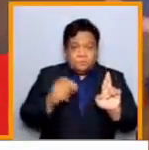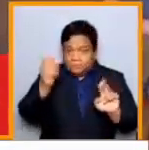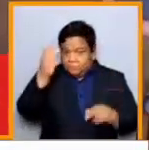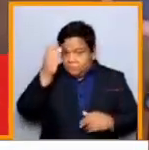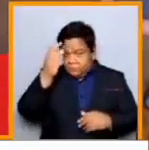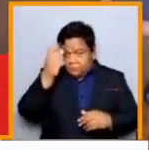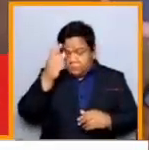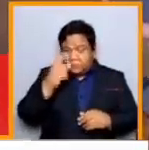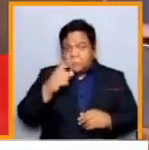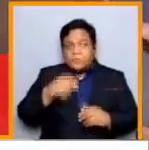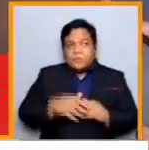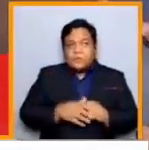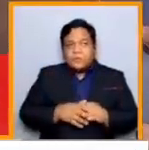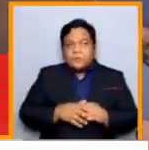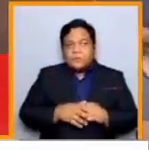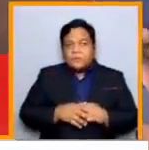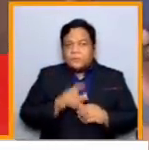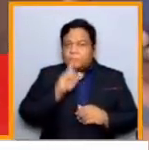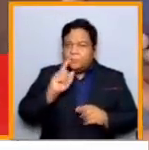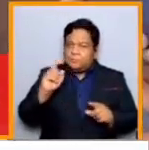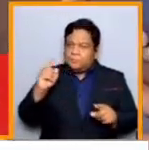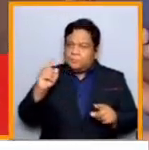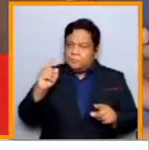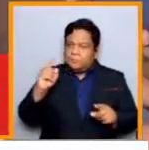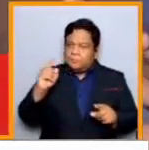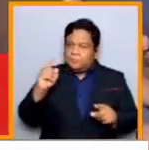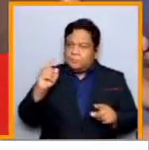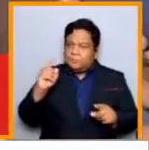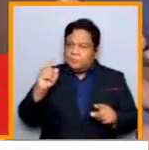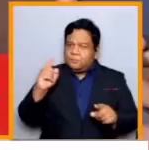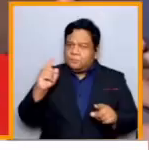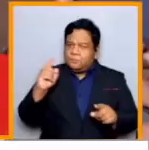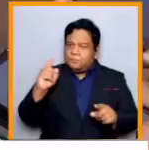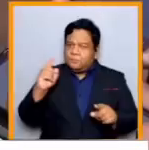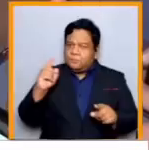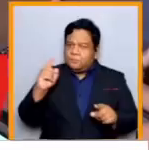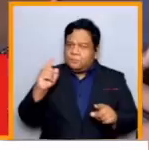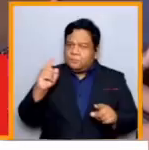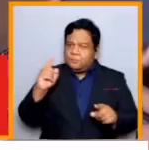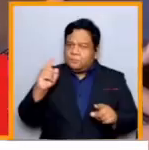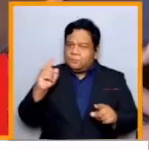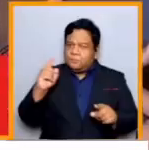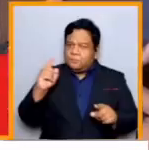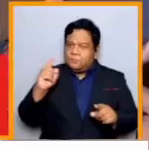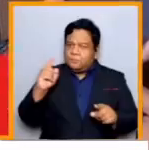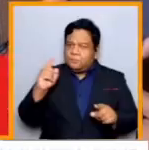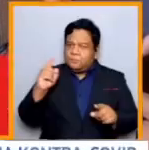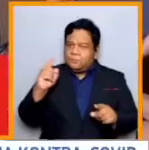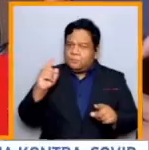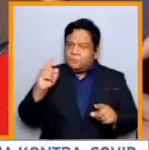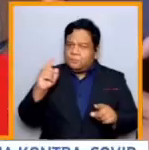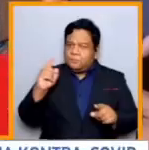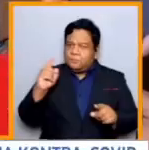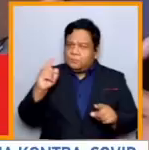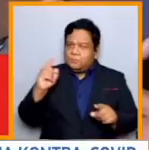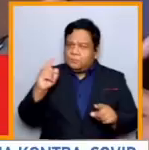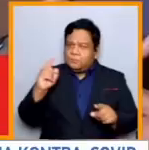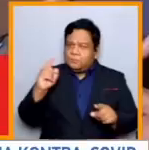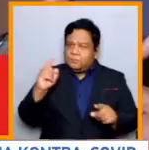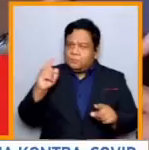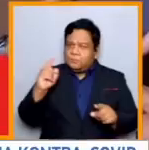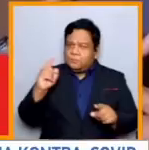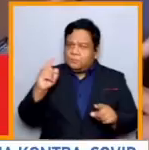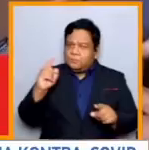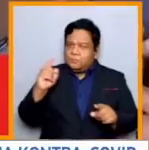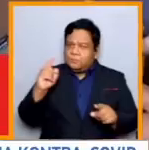this has a long history. Okay? This history goes back to when